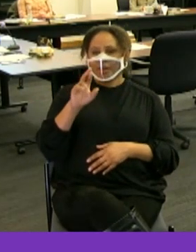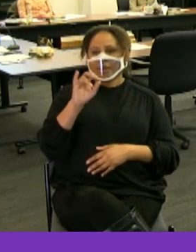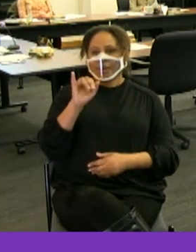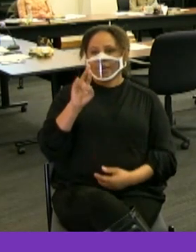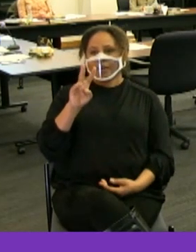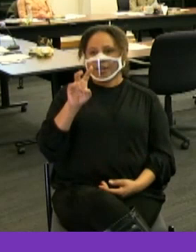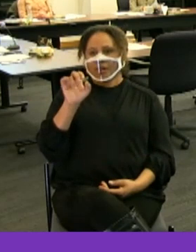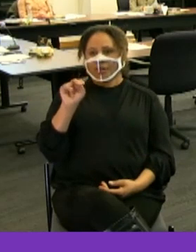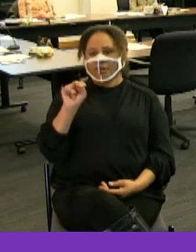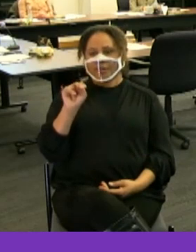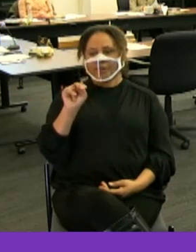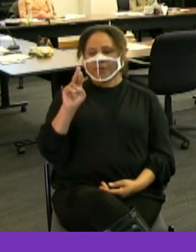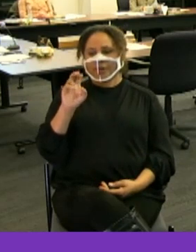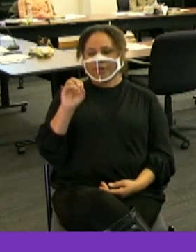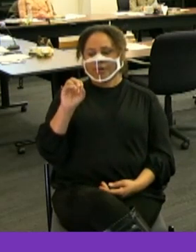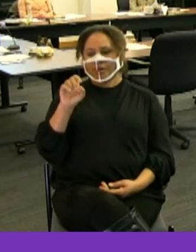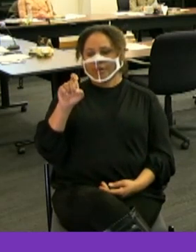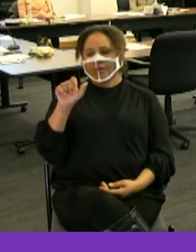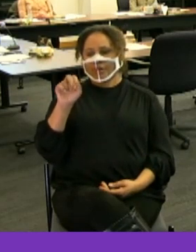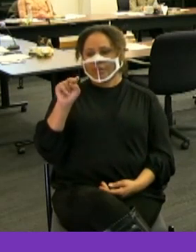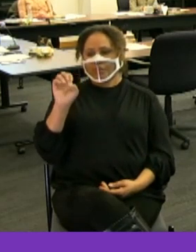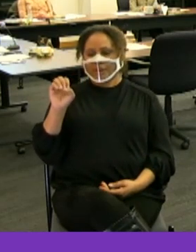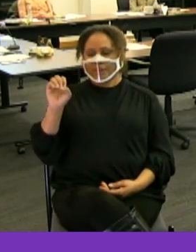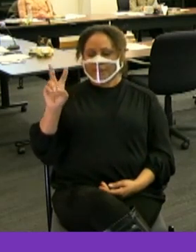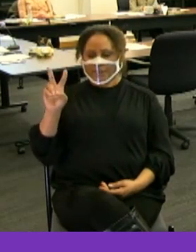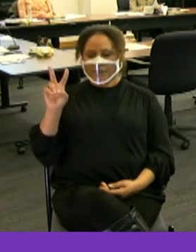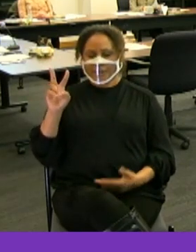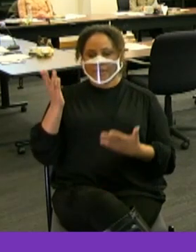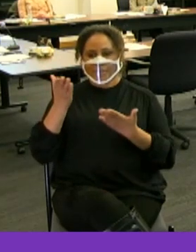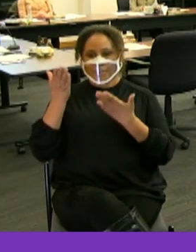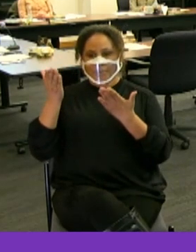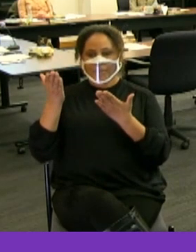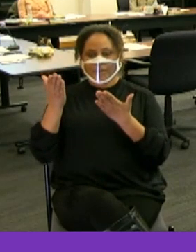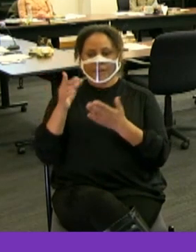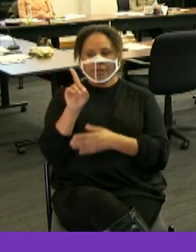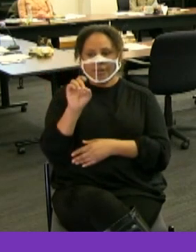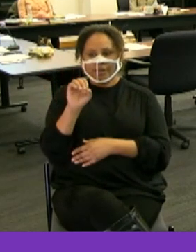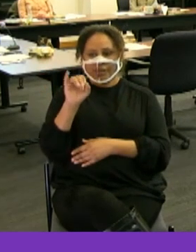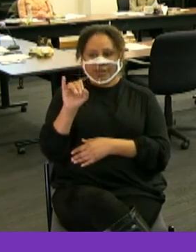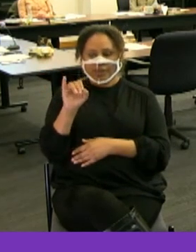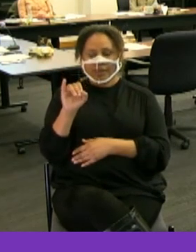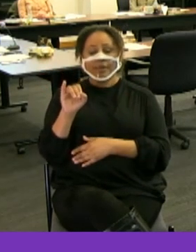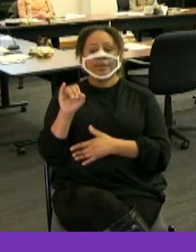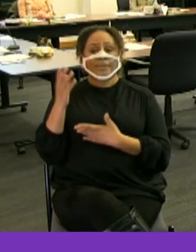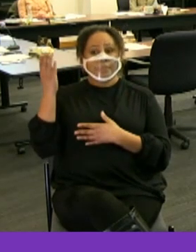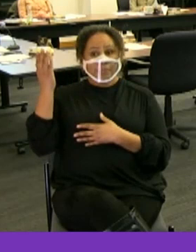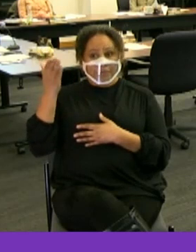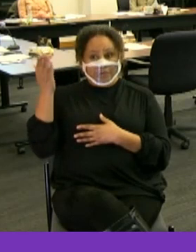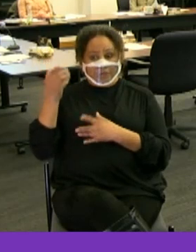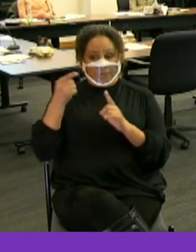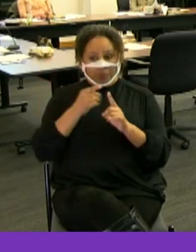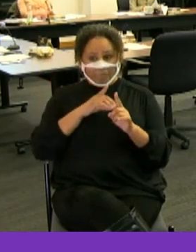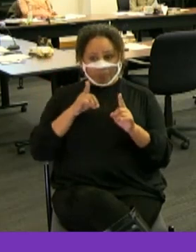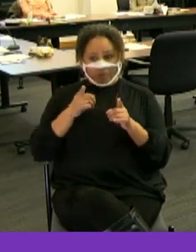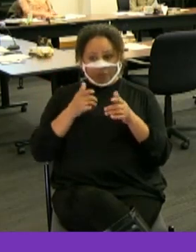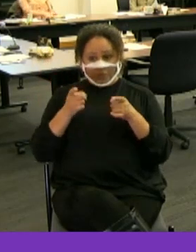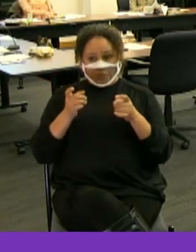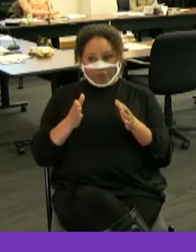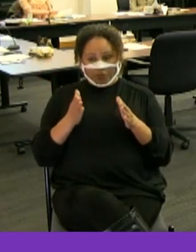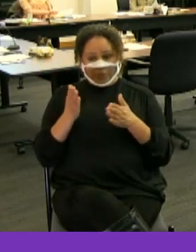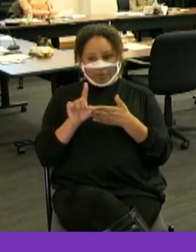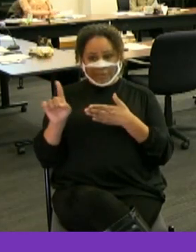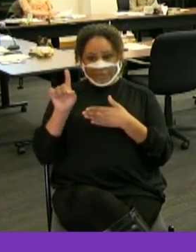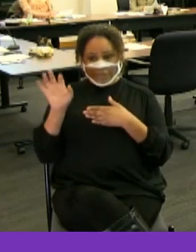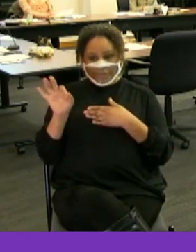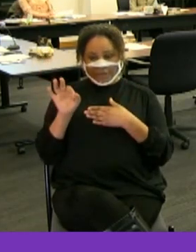and Roxanne Venegas presented JJC's DEI presentation to the Will County CED Board of Directors last Friday. They did a phenomenal job,